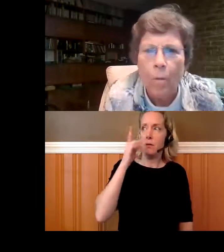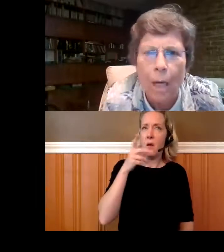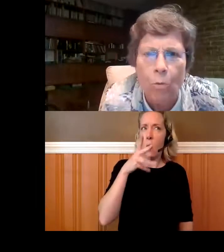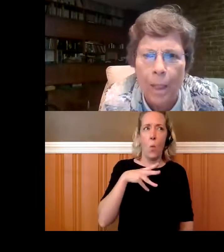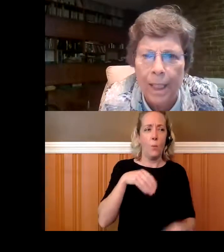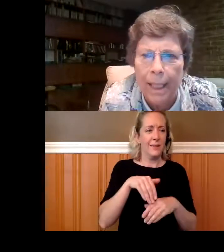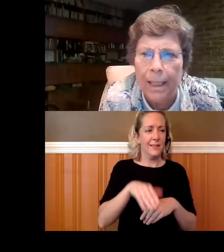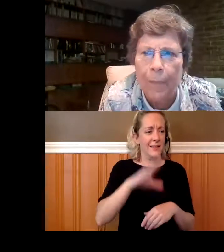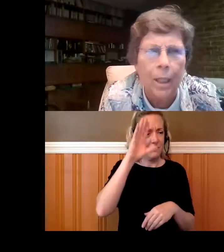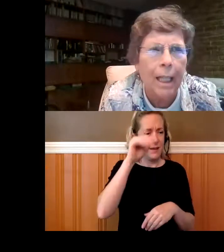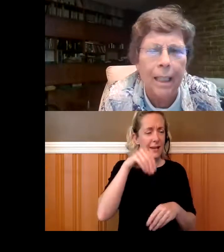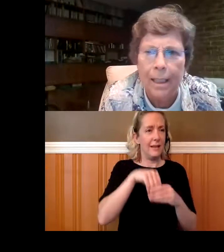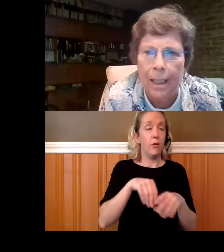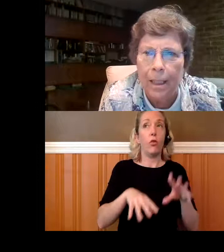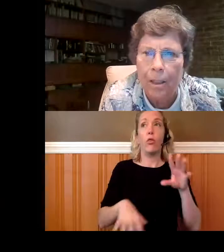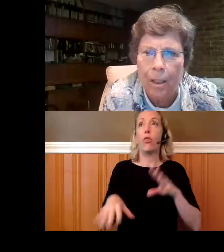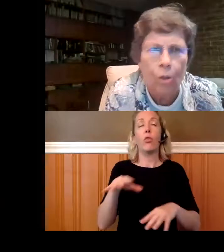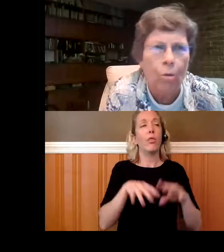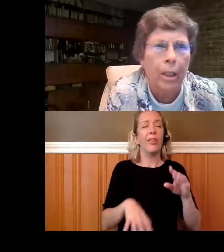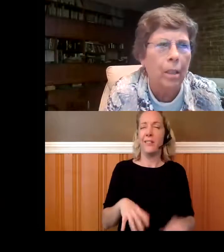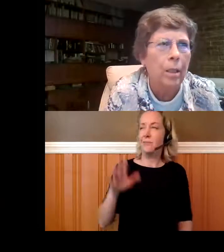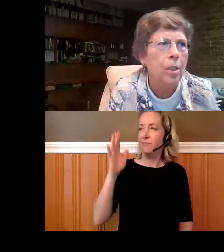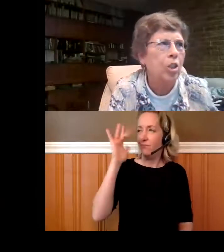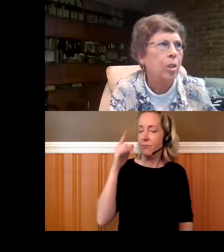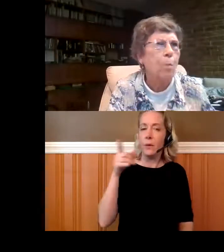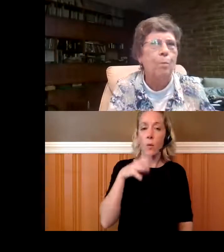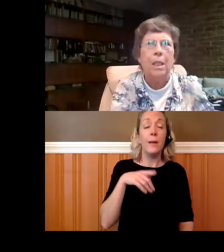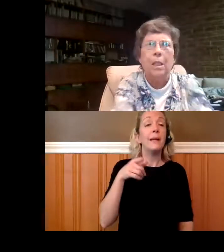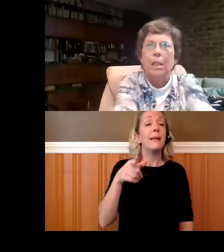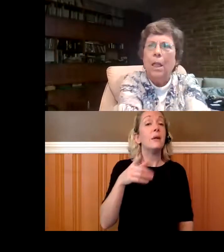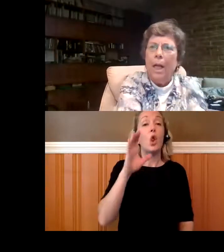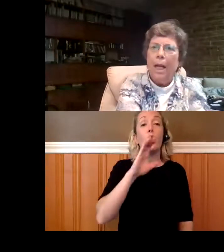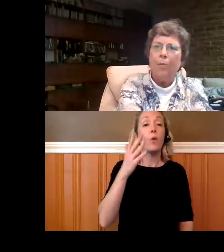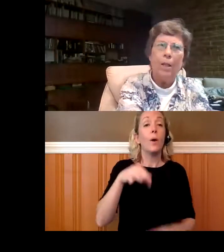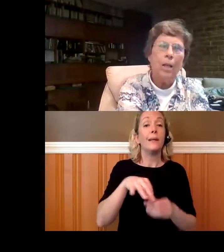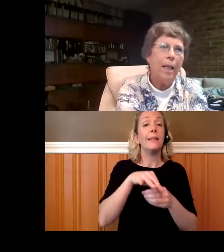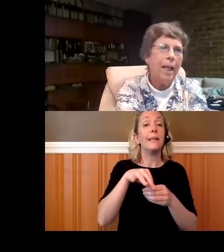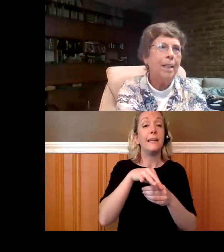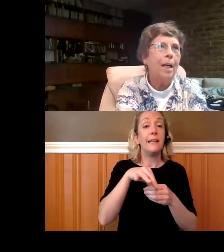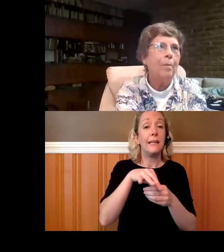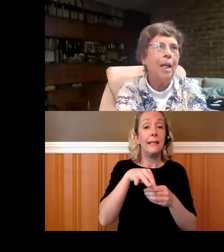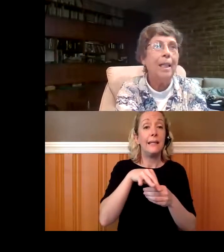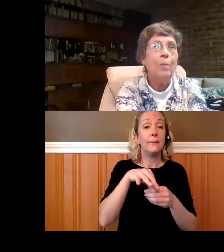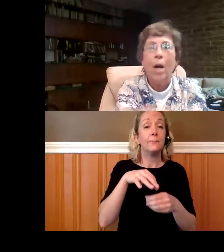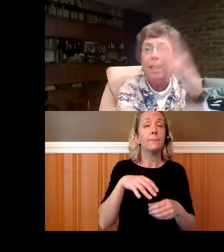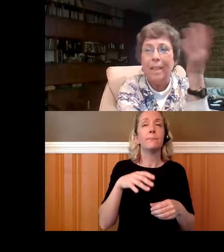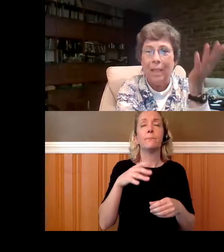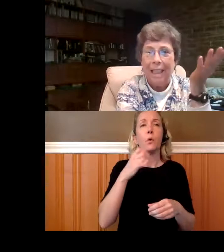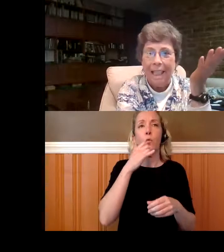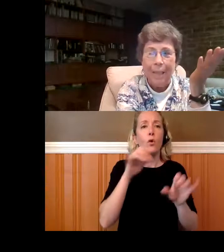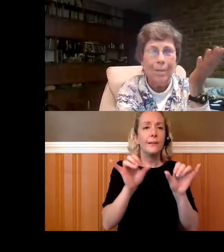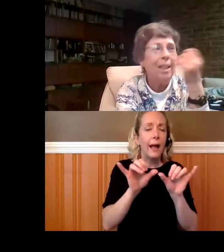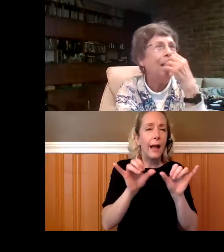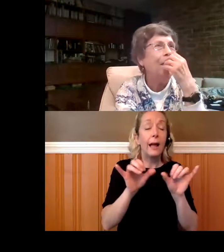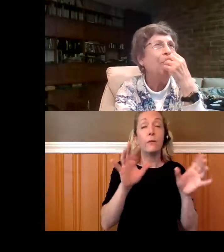no business and whatnot. And then he wanted some tea, Lipton tea, and they didn't have that size, so they're running around in